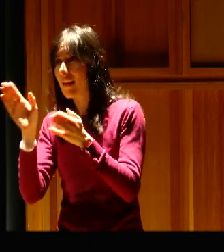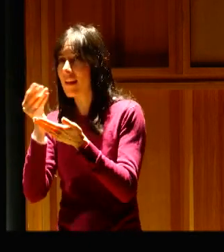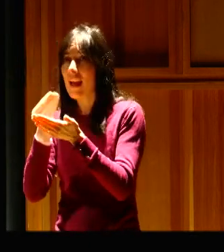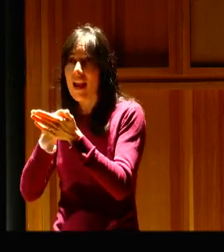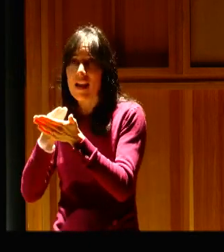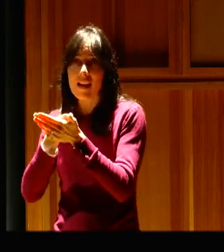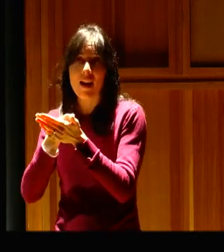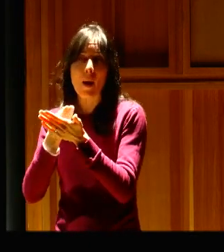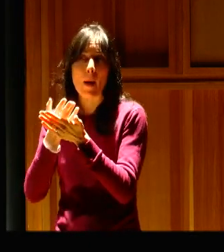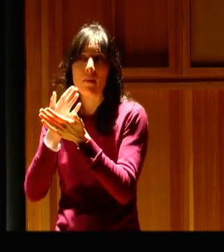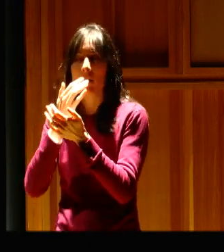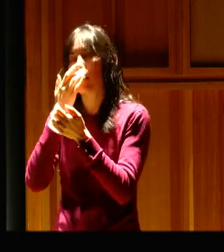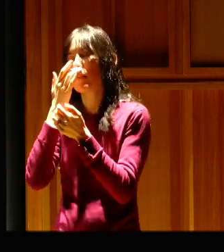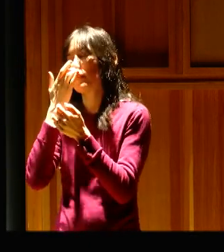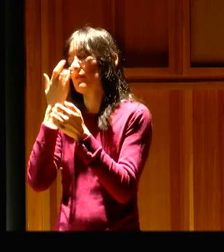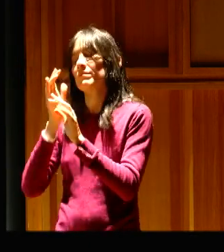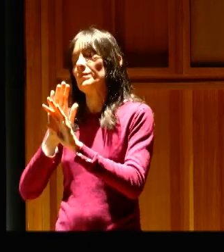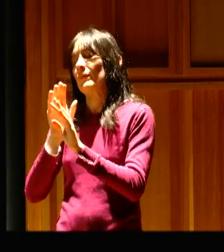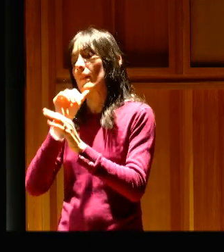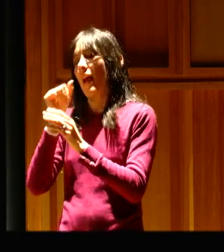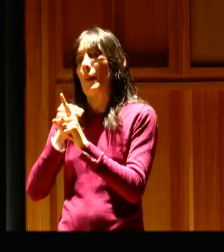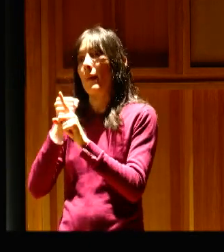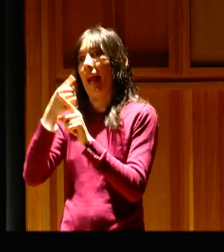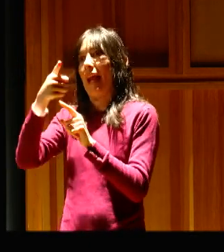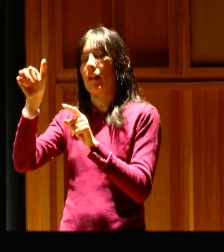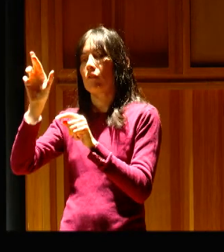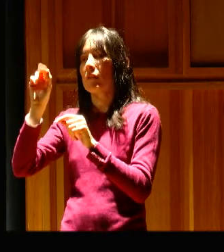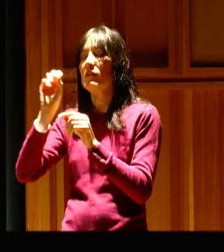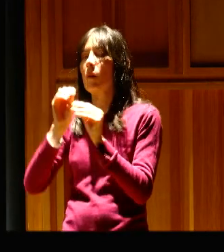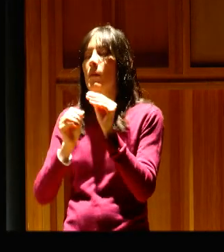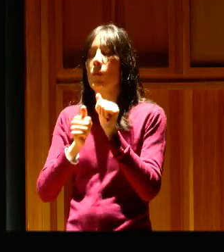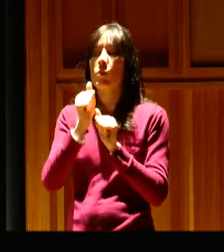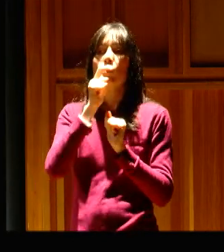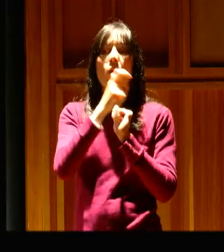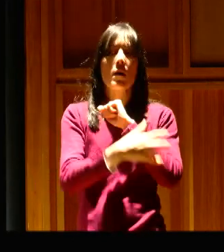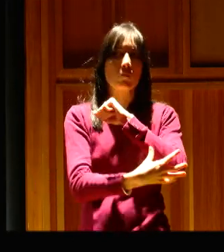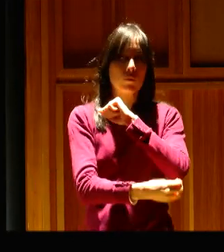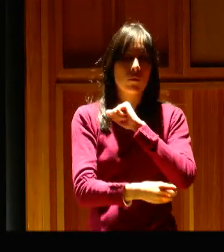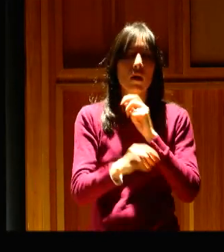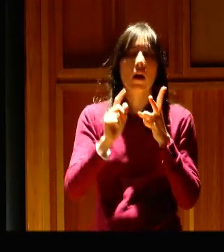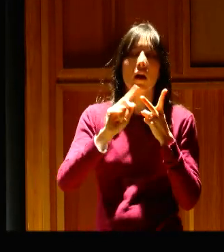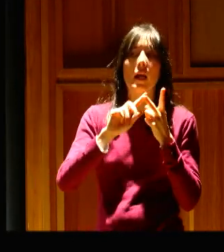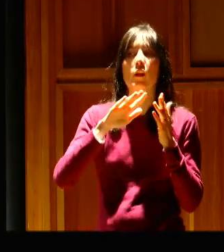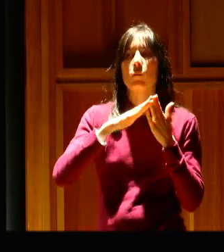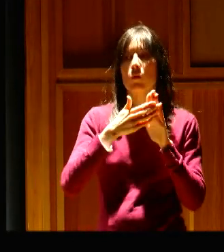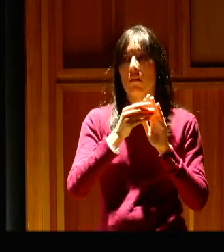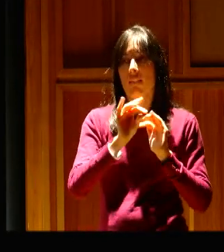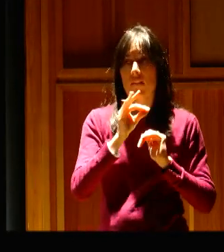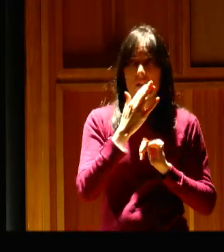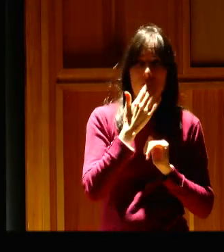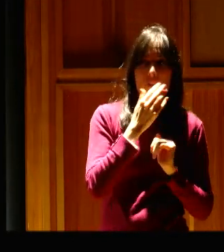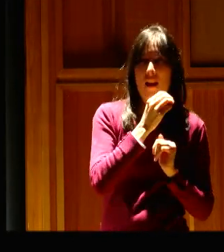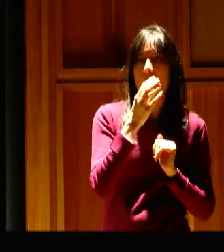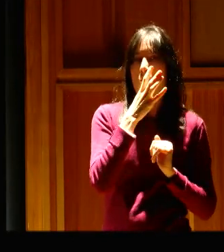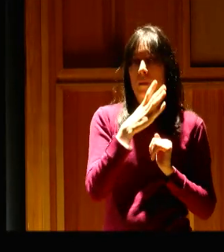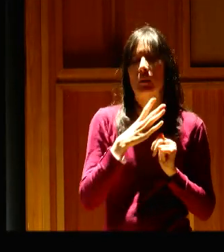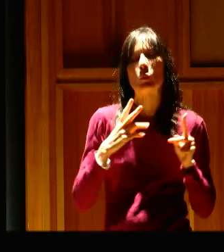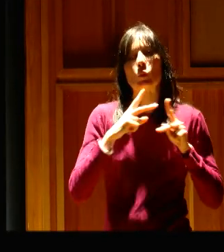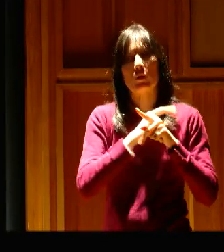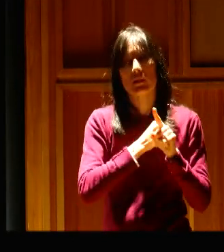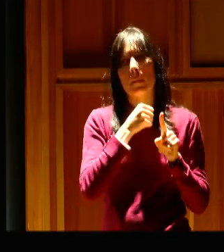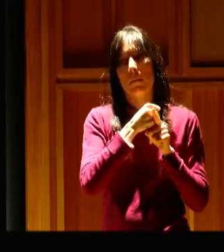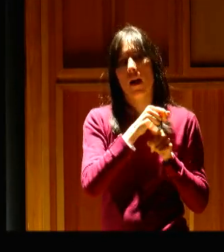impacts disproportionately affect low-income communities, communities of color, and women, all of